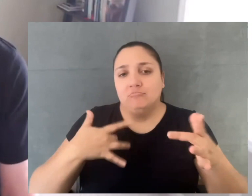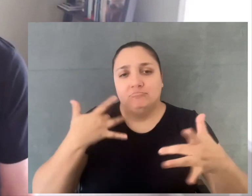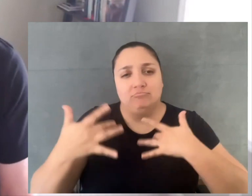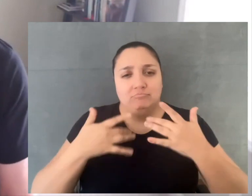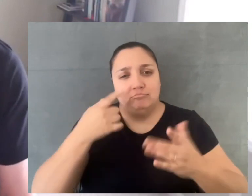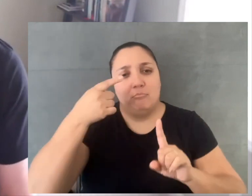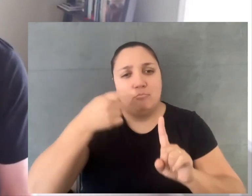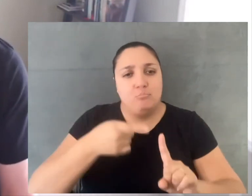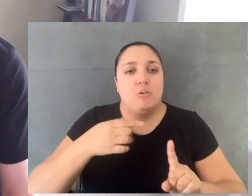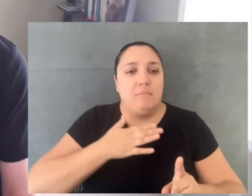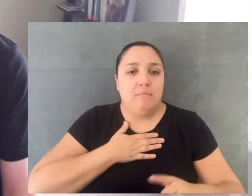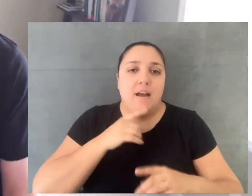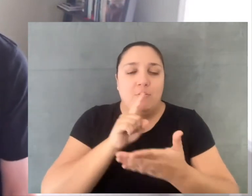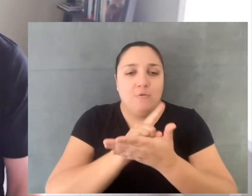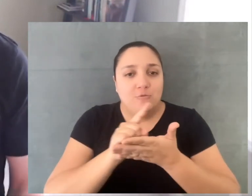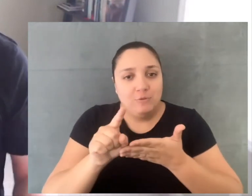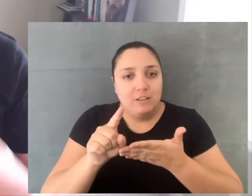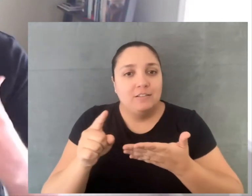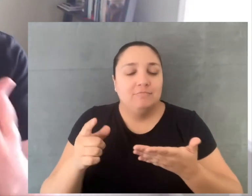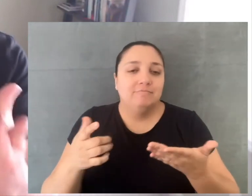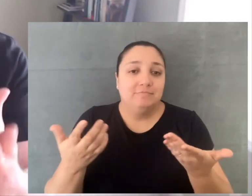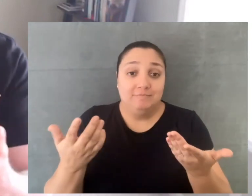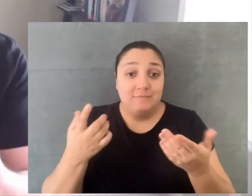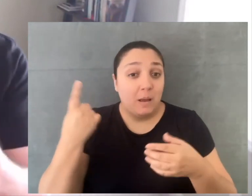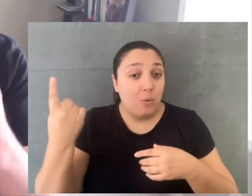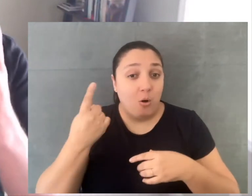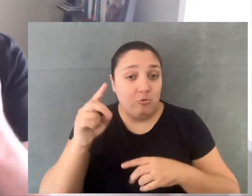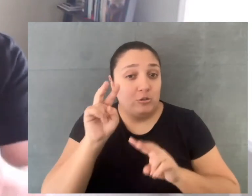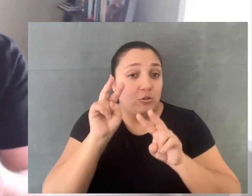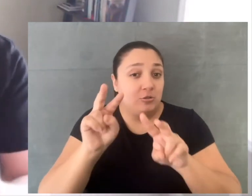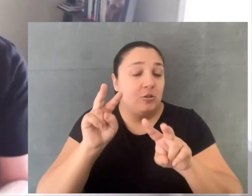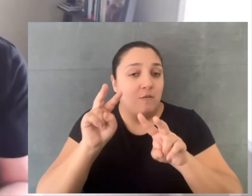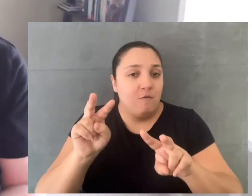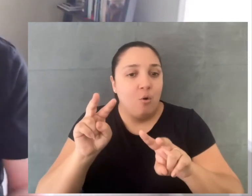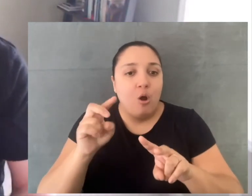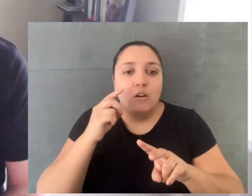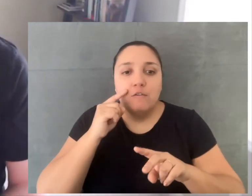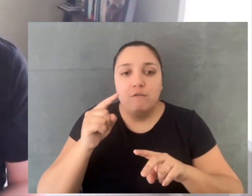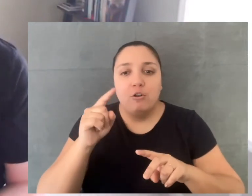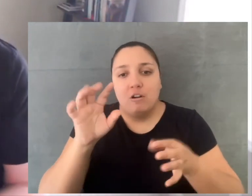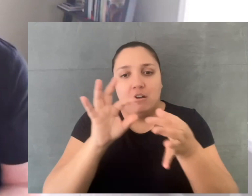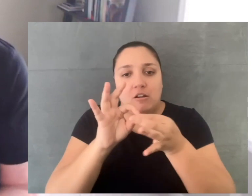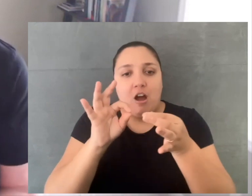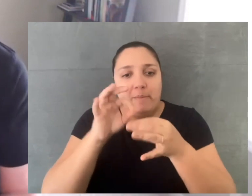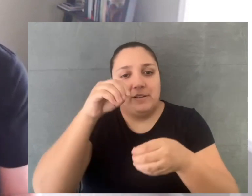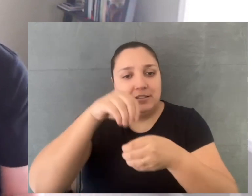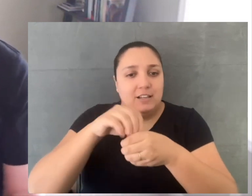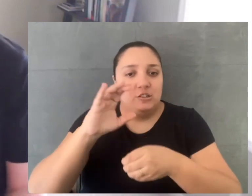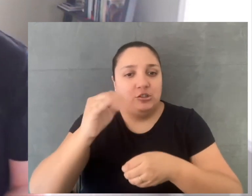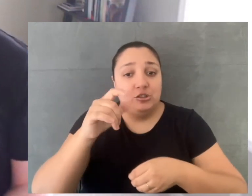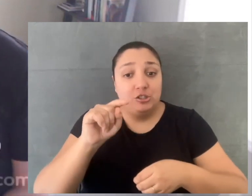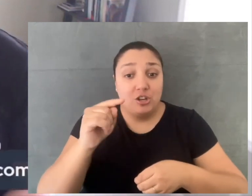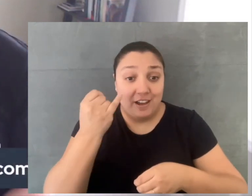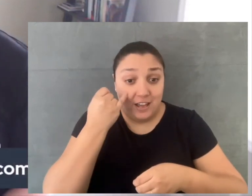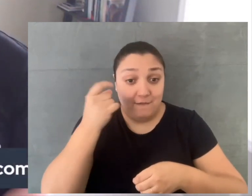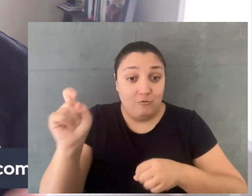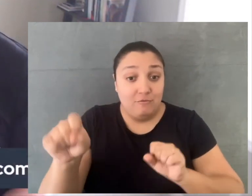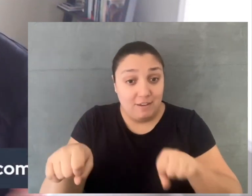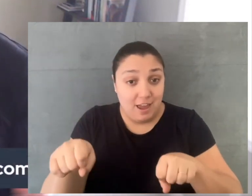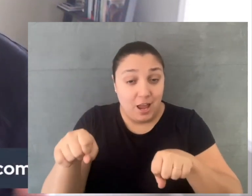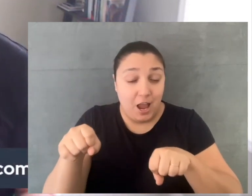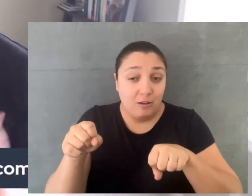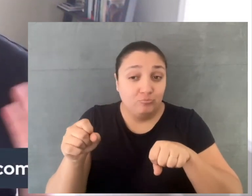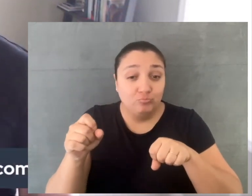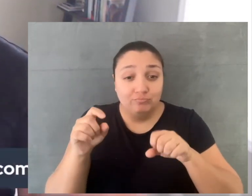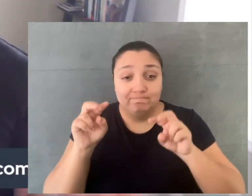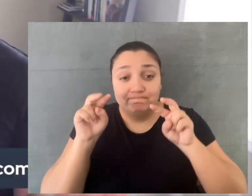glad for those of you who could join me. I am always looking for comments in the chat, so if you are able to drop in and say hello,